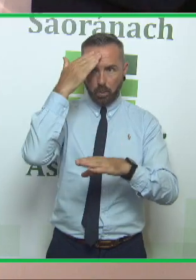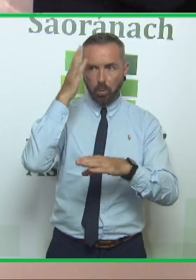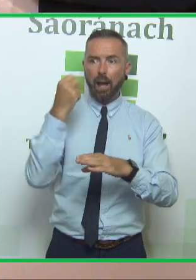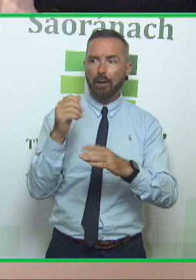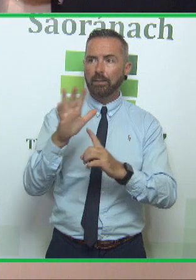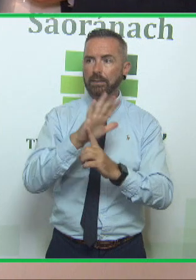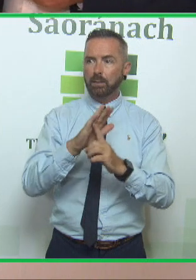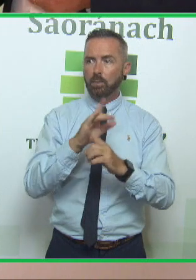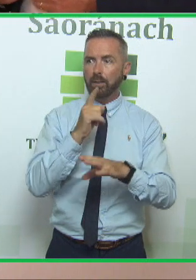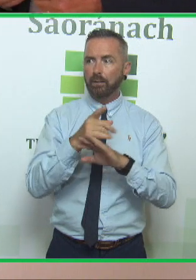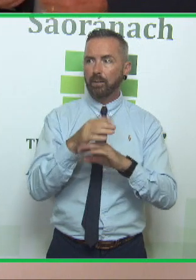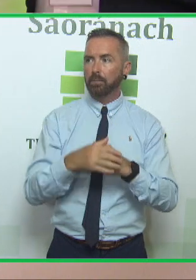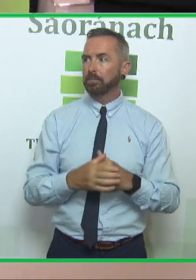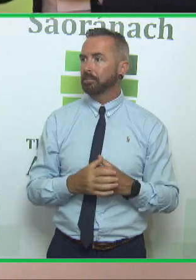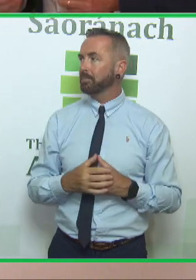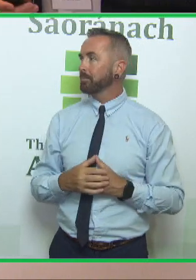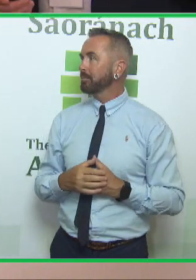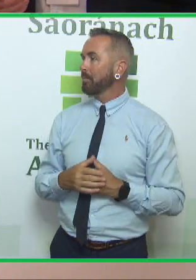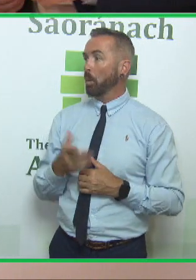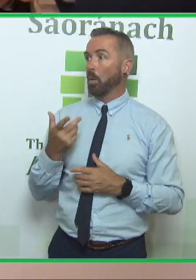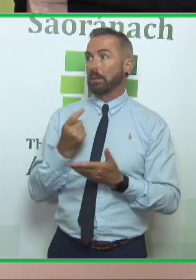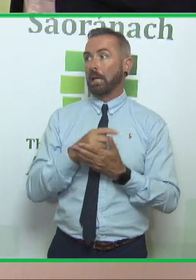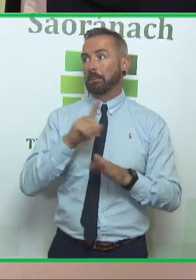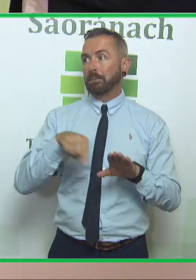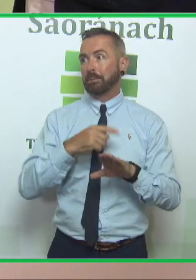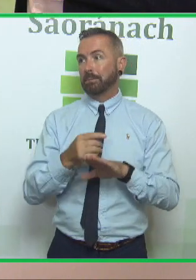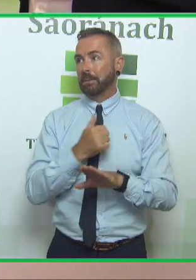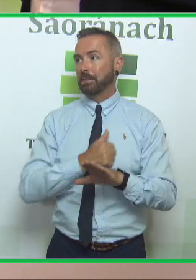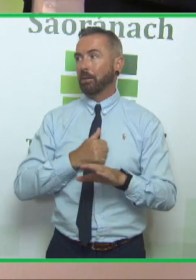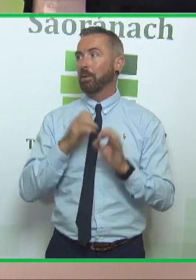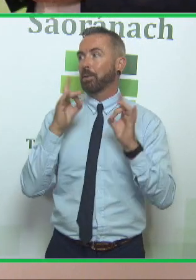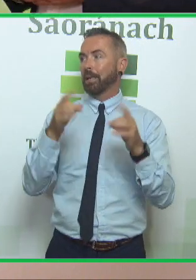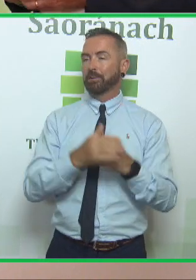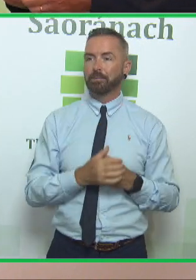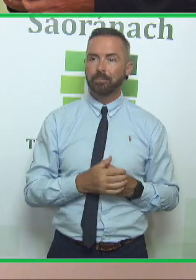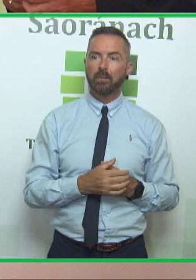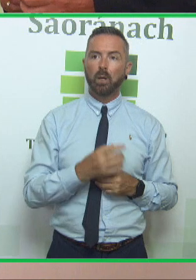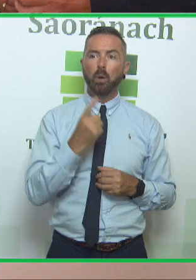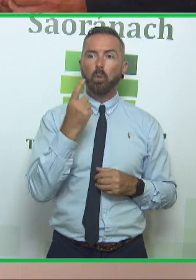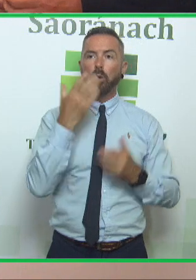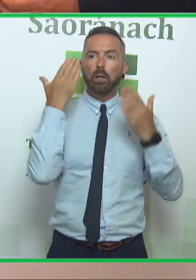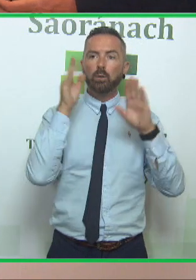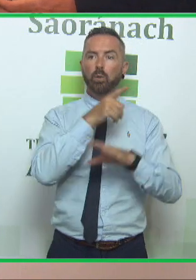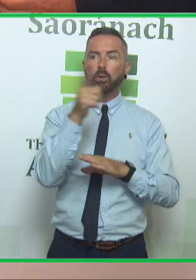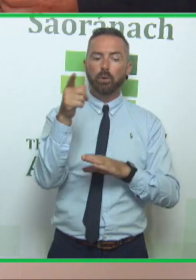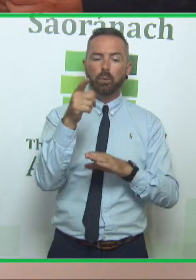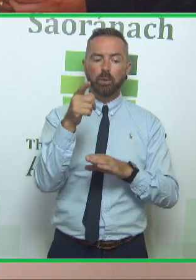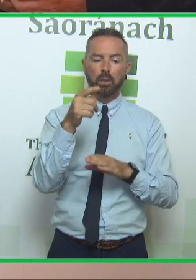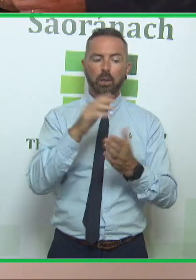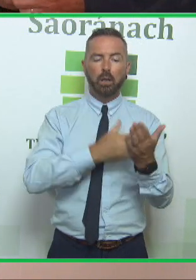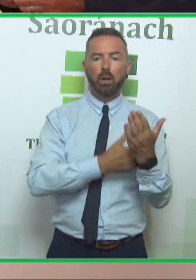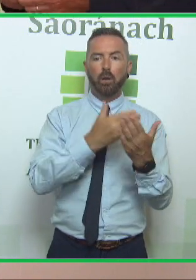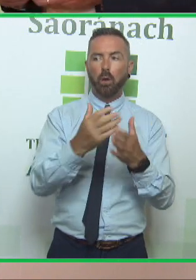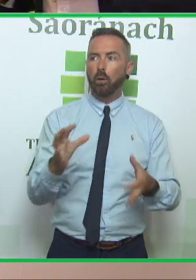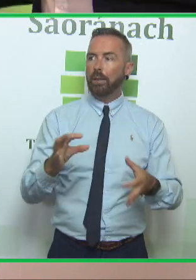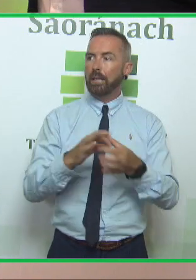working with people. 1 minute, Tony. Sorry. Okay. You can see the rest there. The one I would flag to you is Law Engagement and Assisted Recovery, the